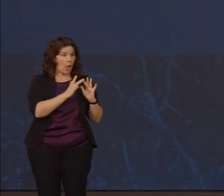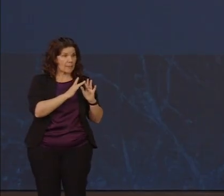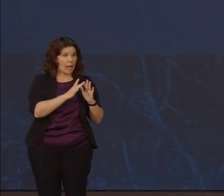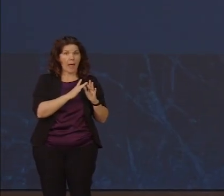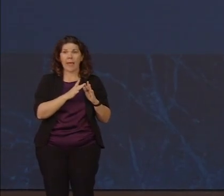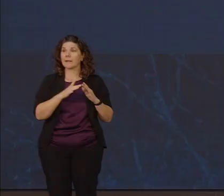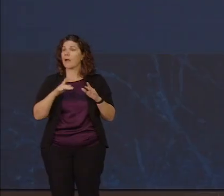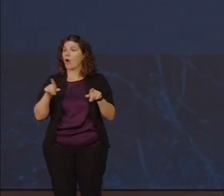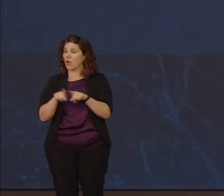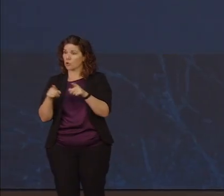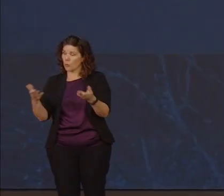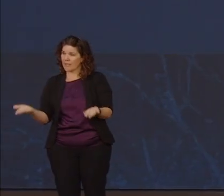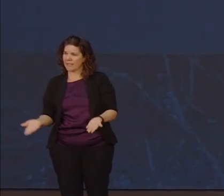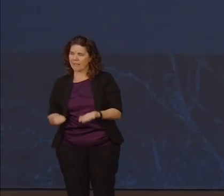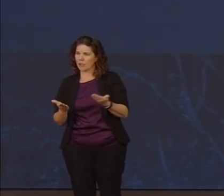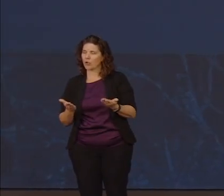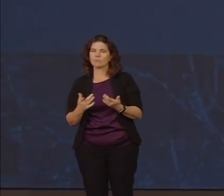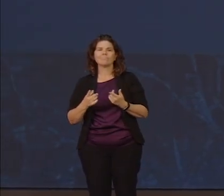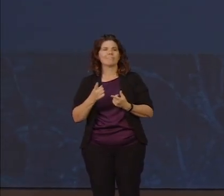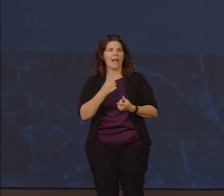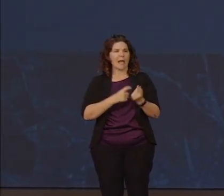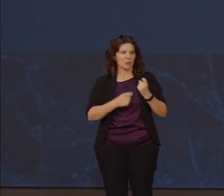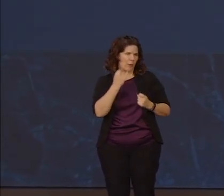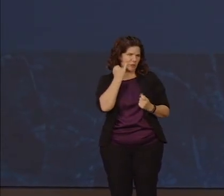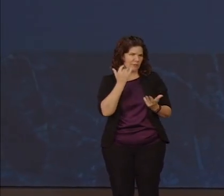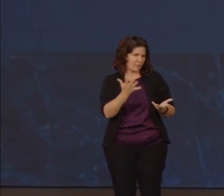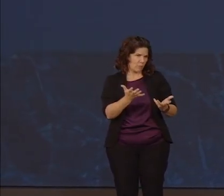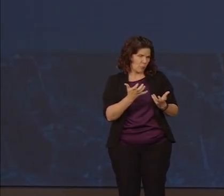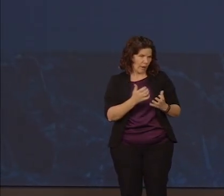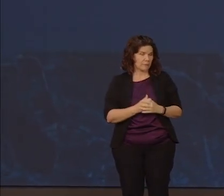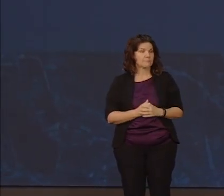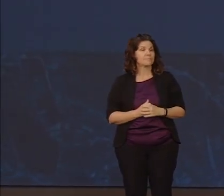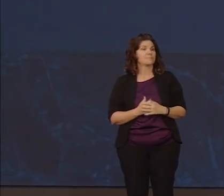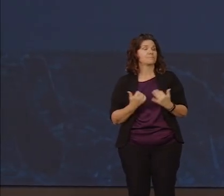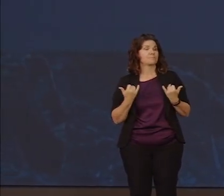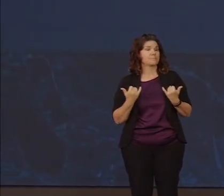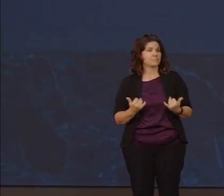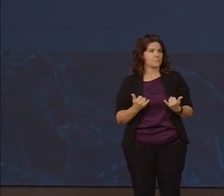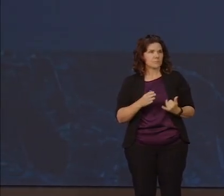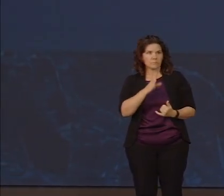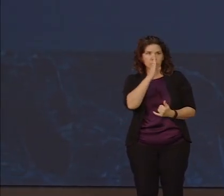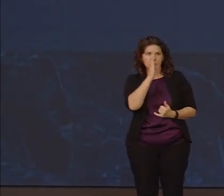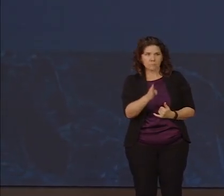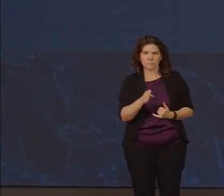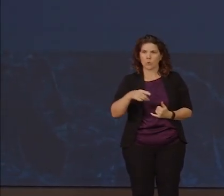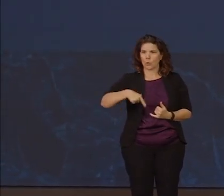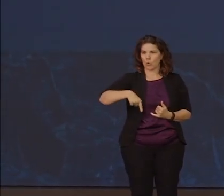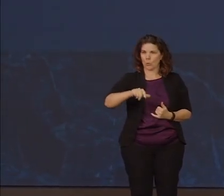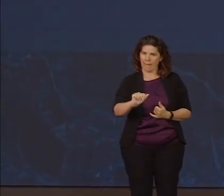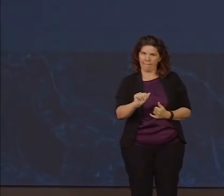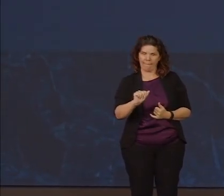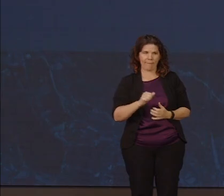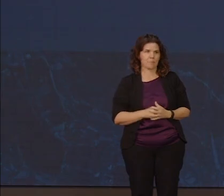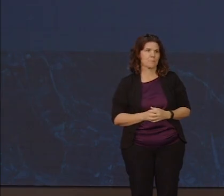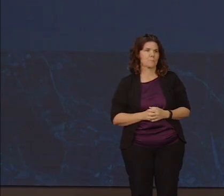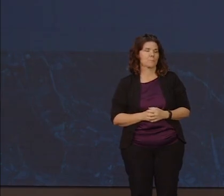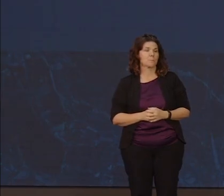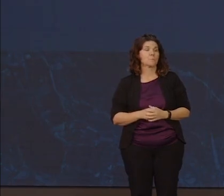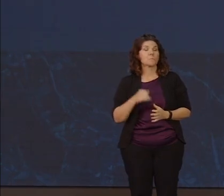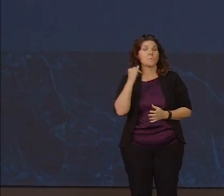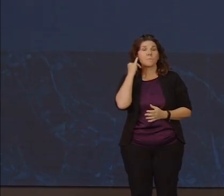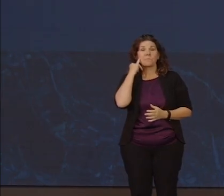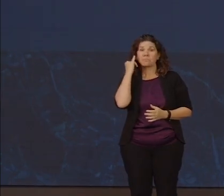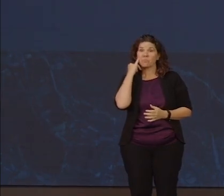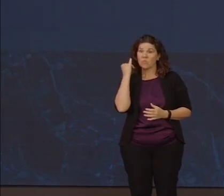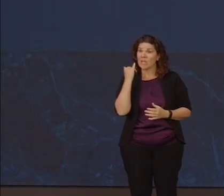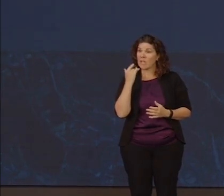an opportunity to ask any questions they might have. So we are going to go straight into question and answer. And depending on how long